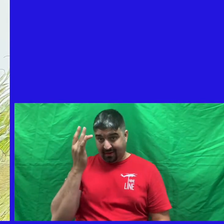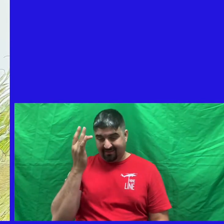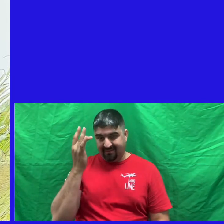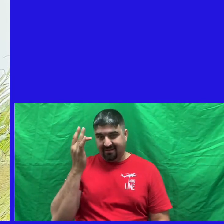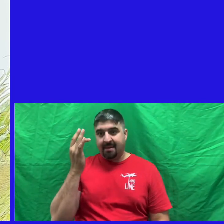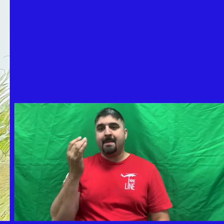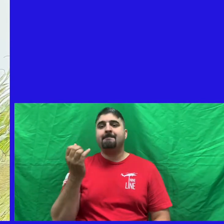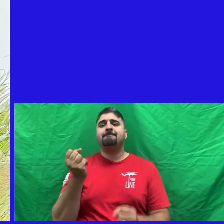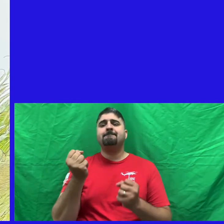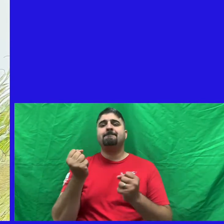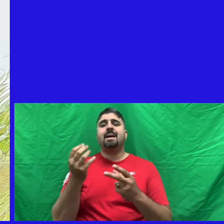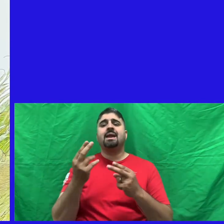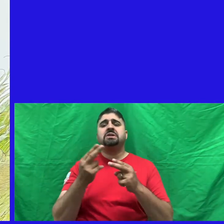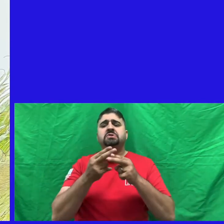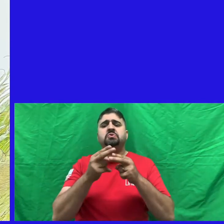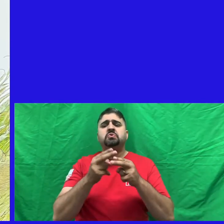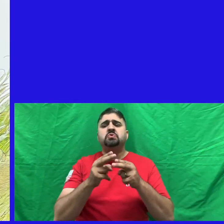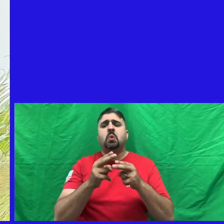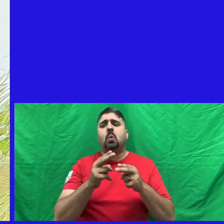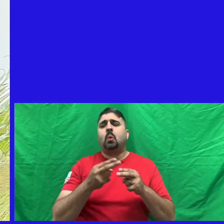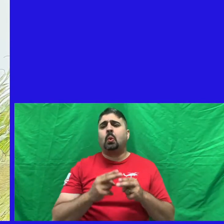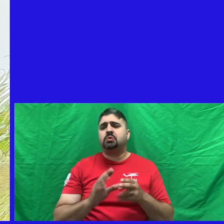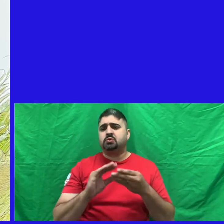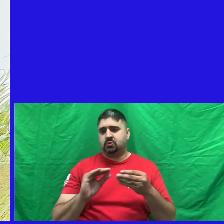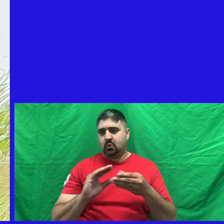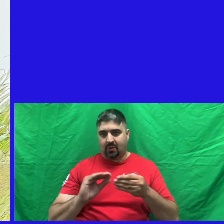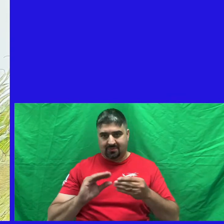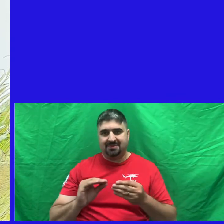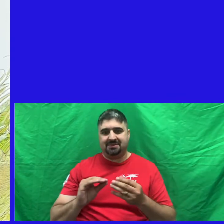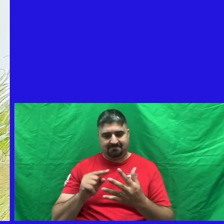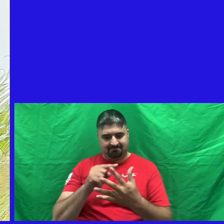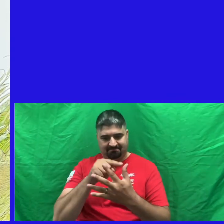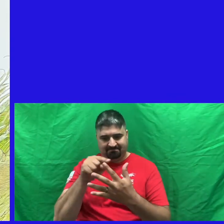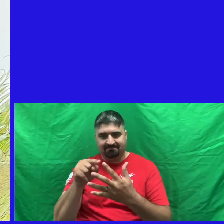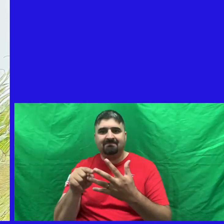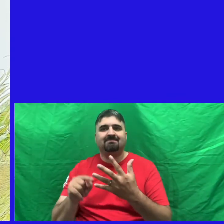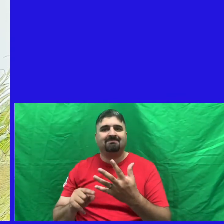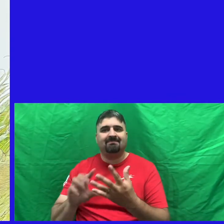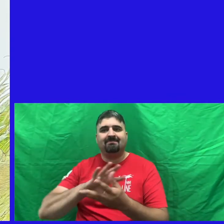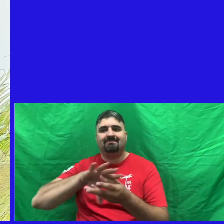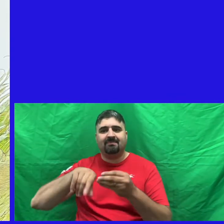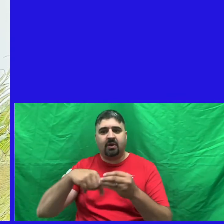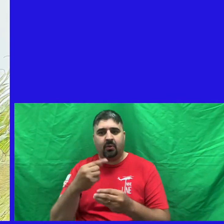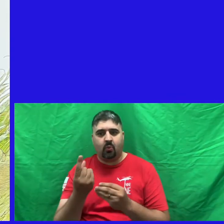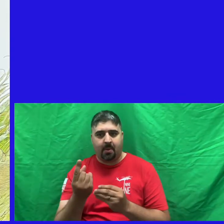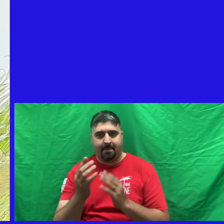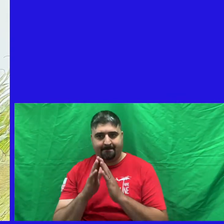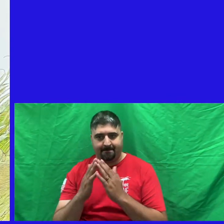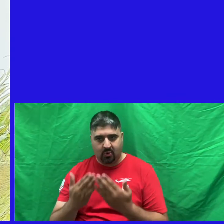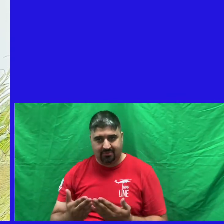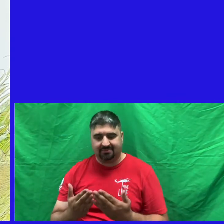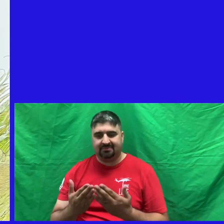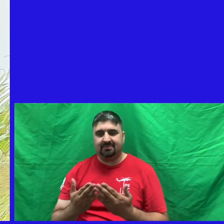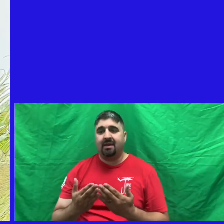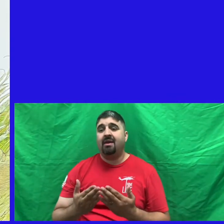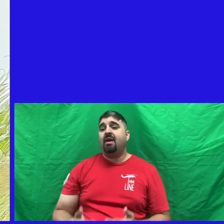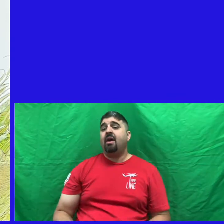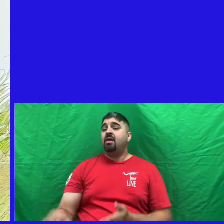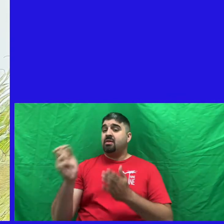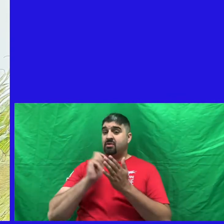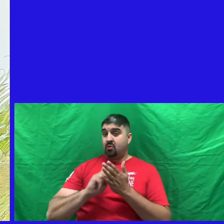Now this book is very special because there are many short stories all in the one book.